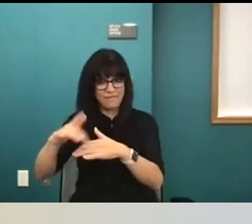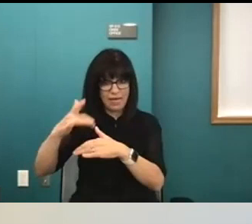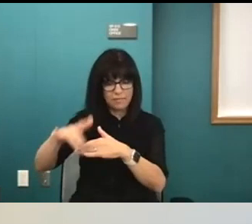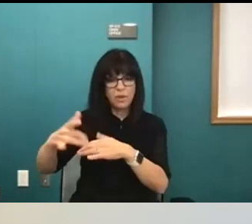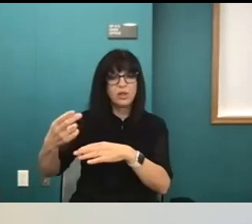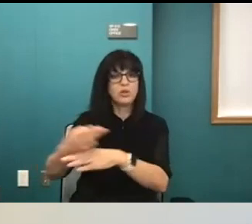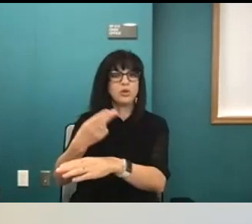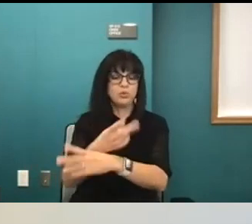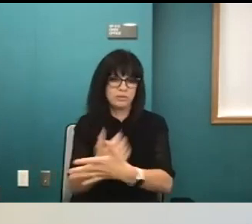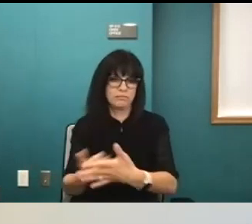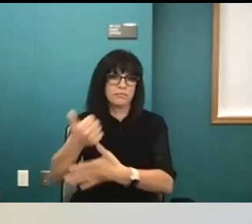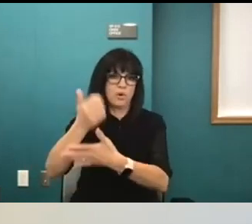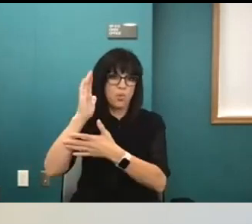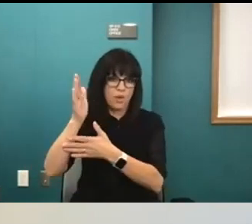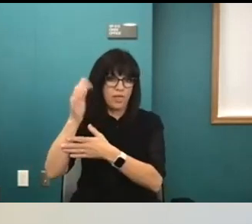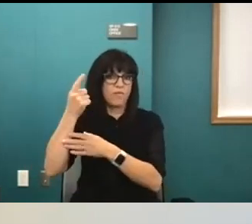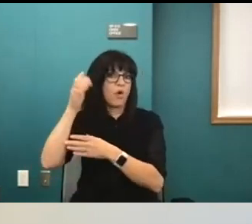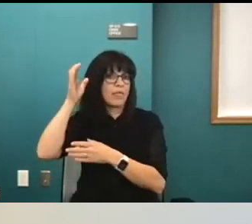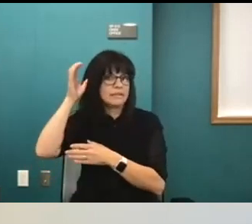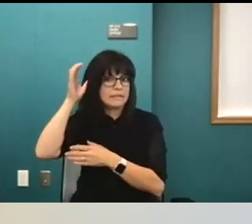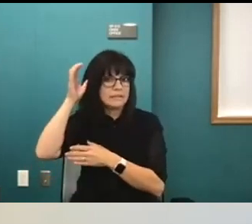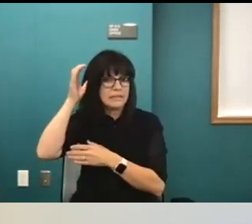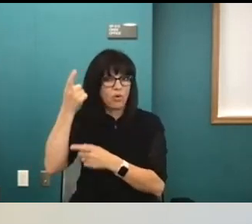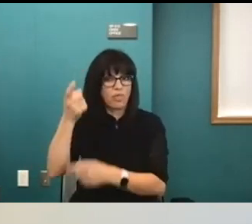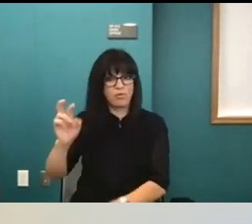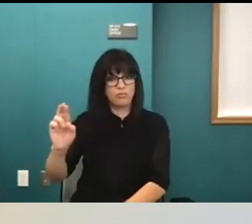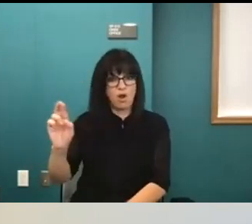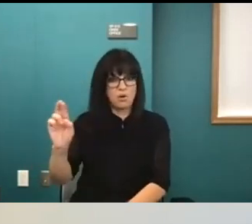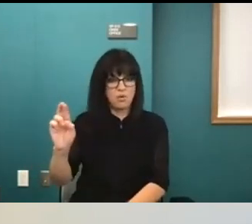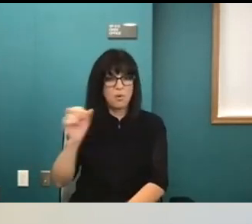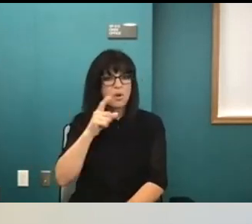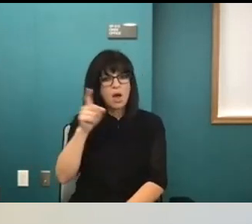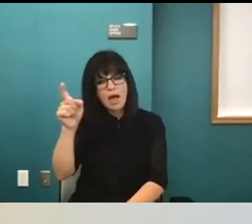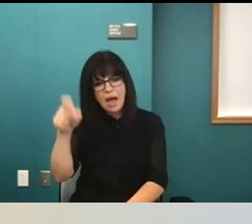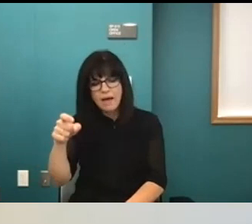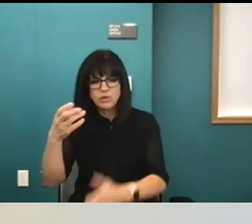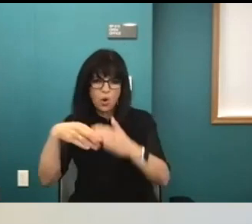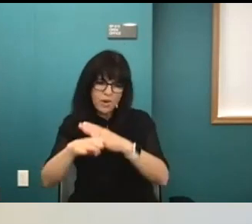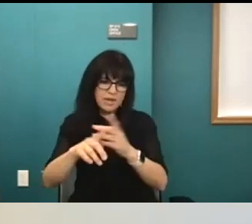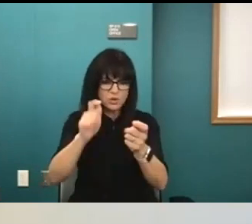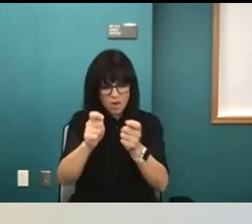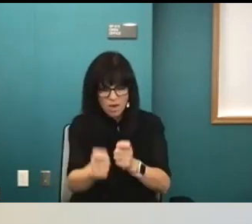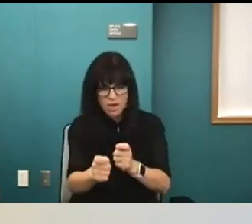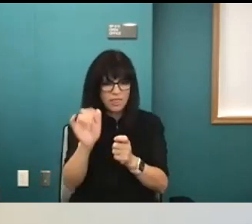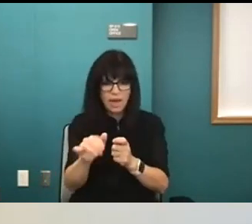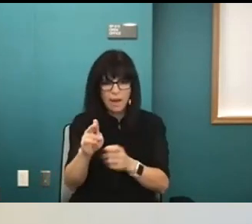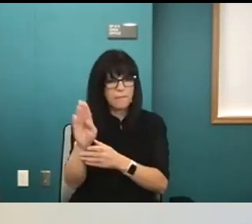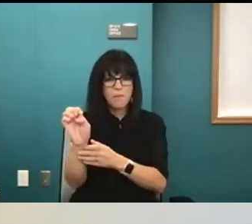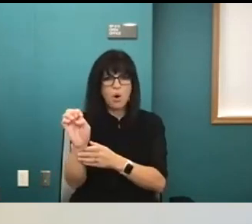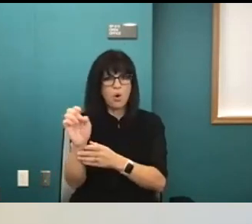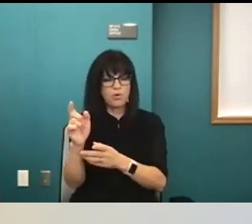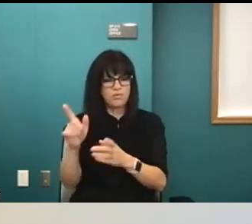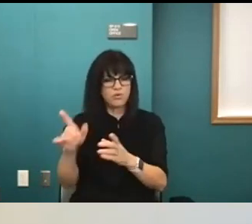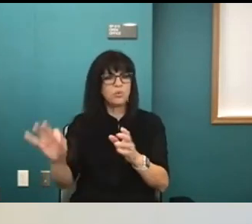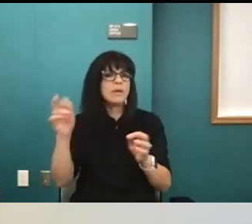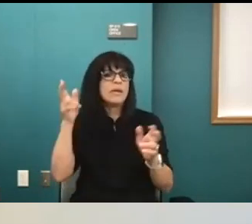as priority for the listening mechanism for the Rondo. So you don't necessarily have to go into telecoil mode for the Rondo to pick up a